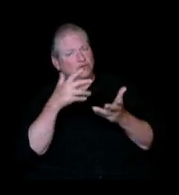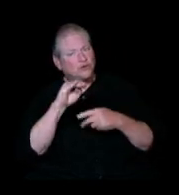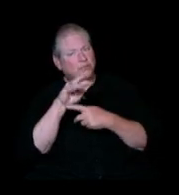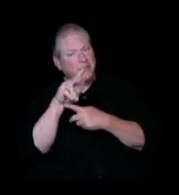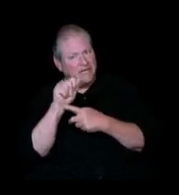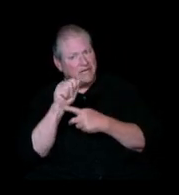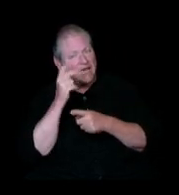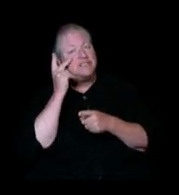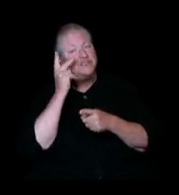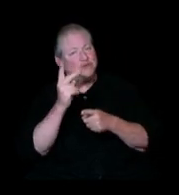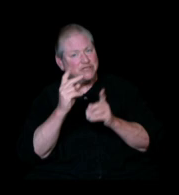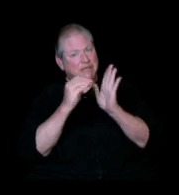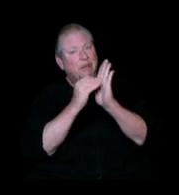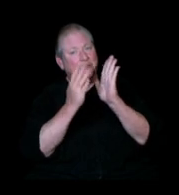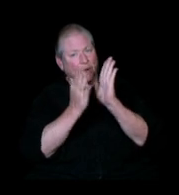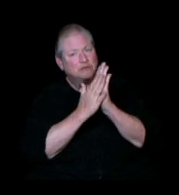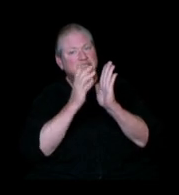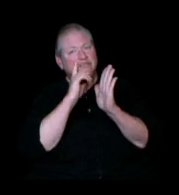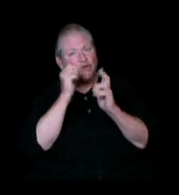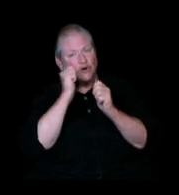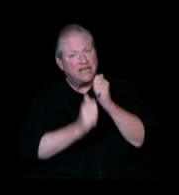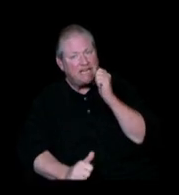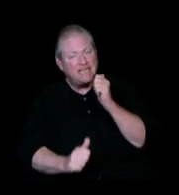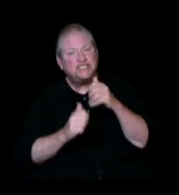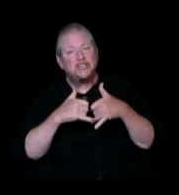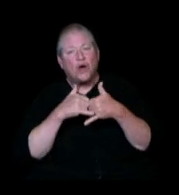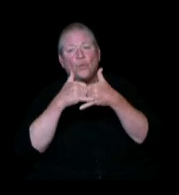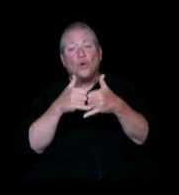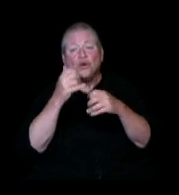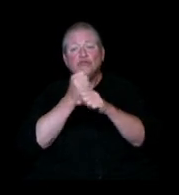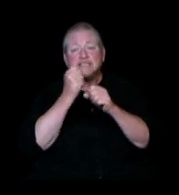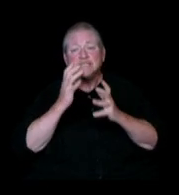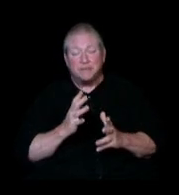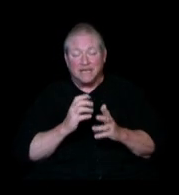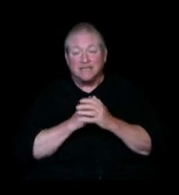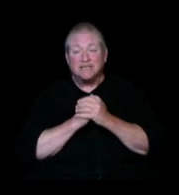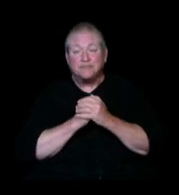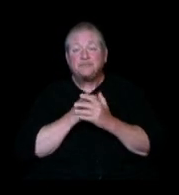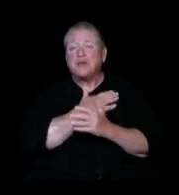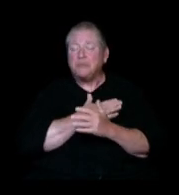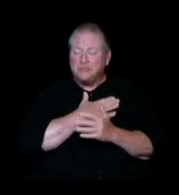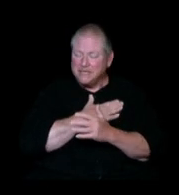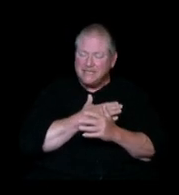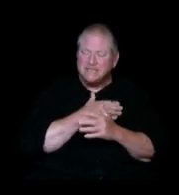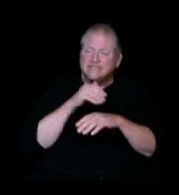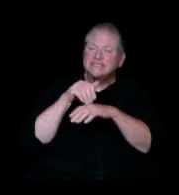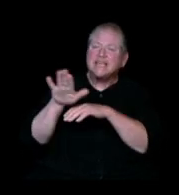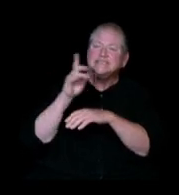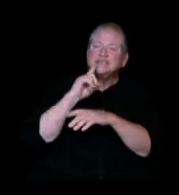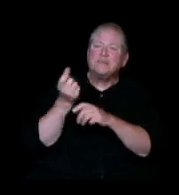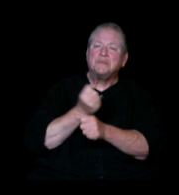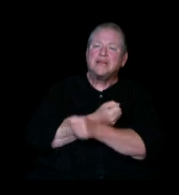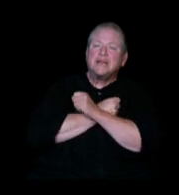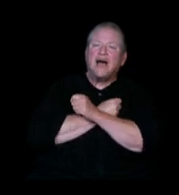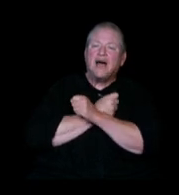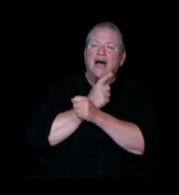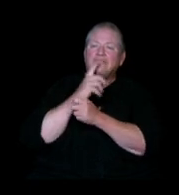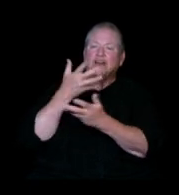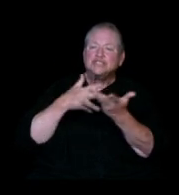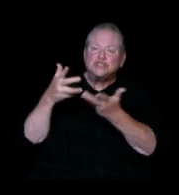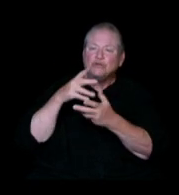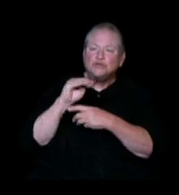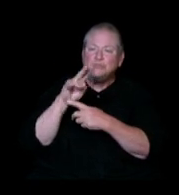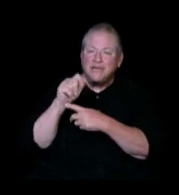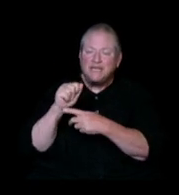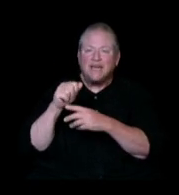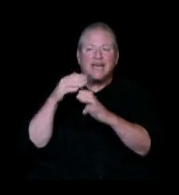the postings for each award recipient. Please be sure to send each of them some love on social media, shoot them a quick